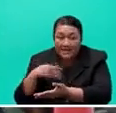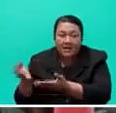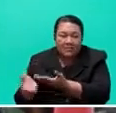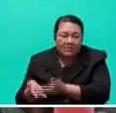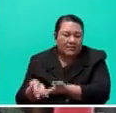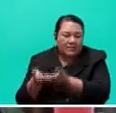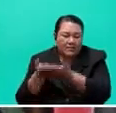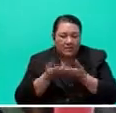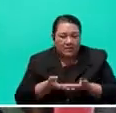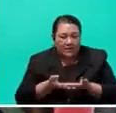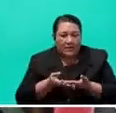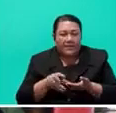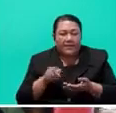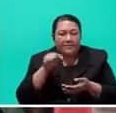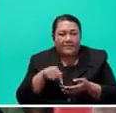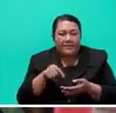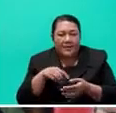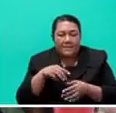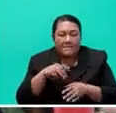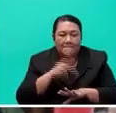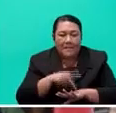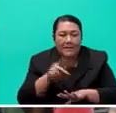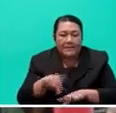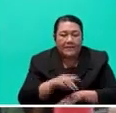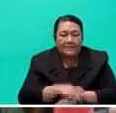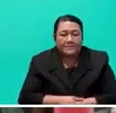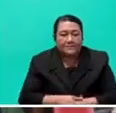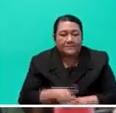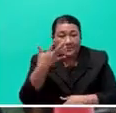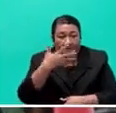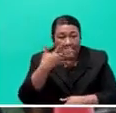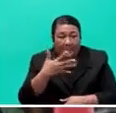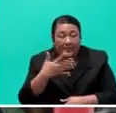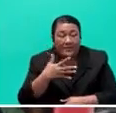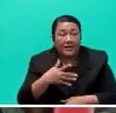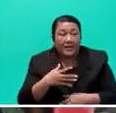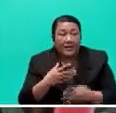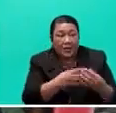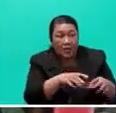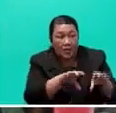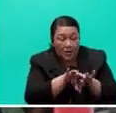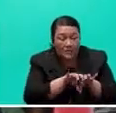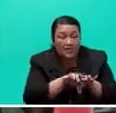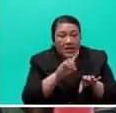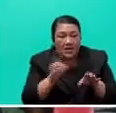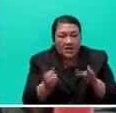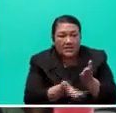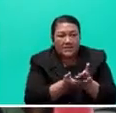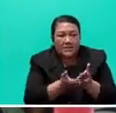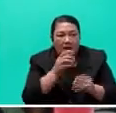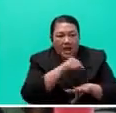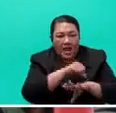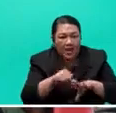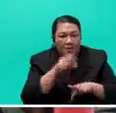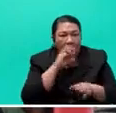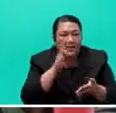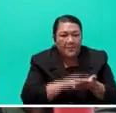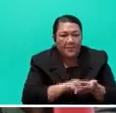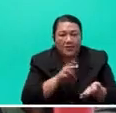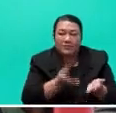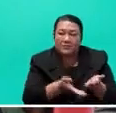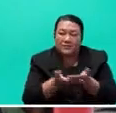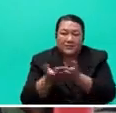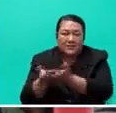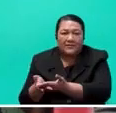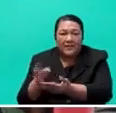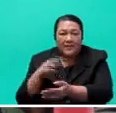General's report. Clause 15 of the bill provides for the Council is required to submit an annual report to the Minister, and that on the